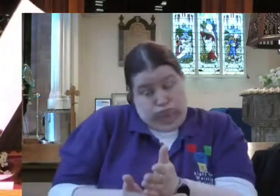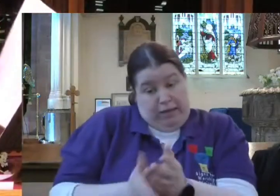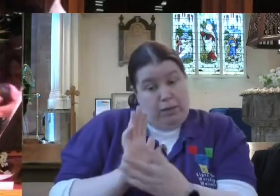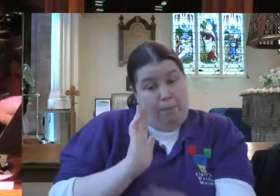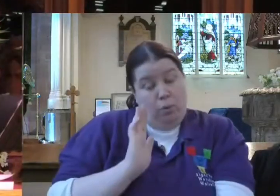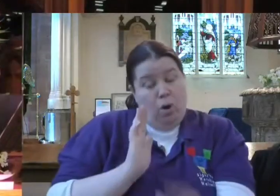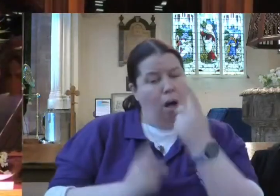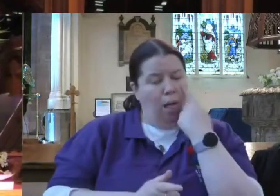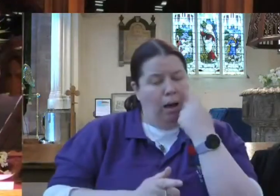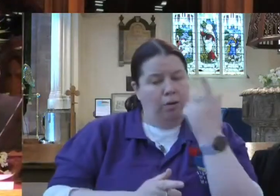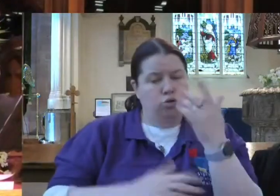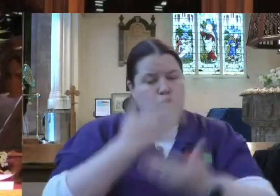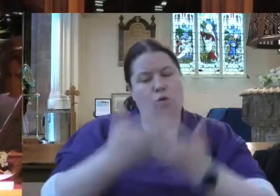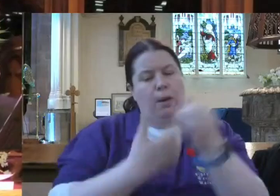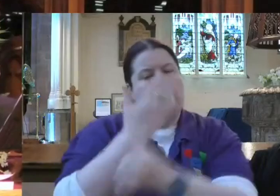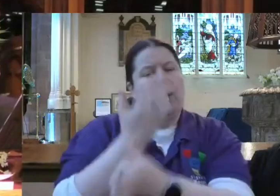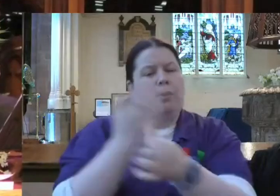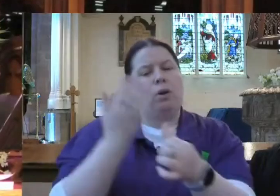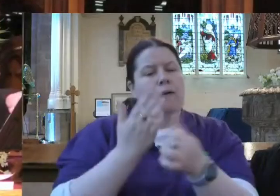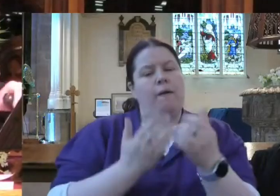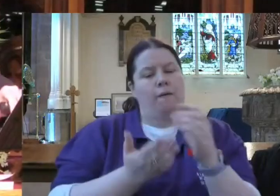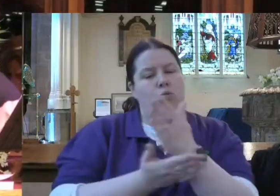fishes. Jesus turned it into the best picnic ever.